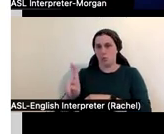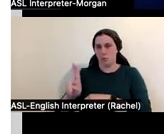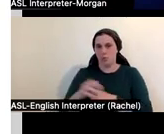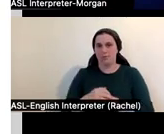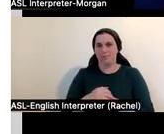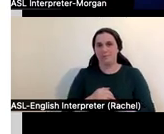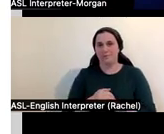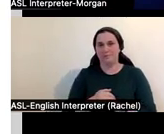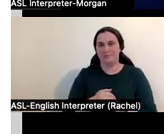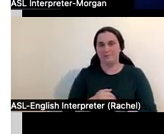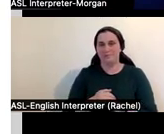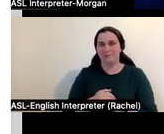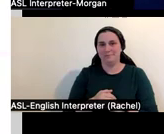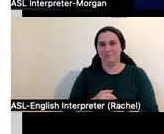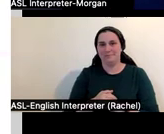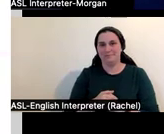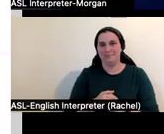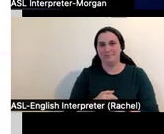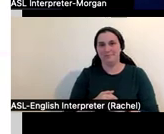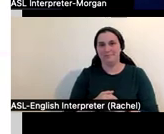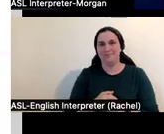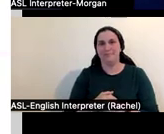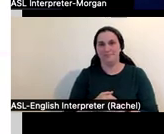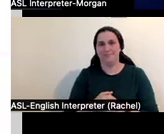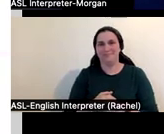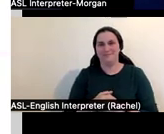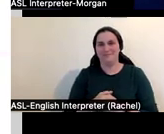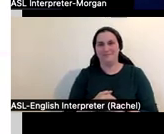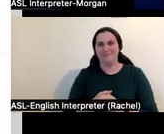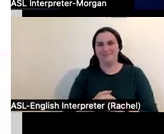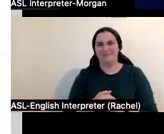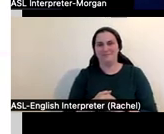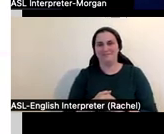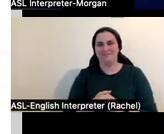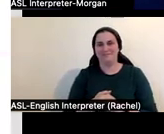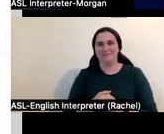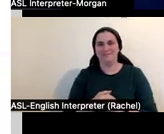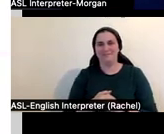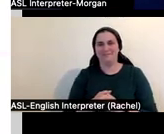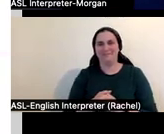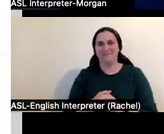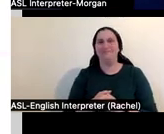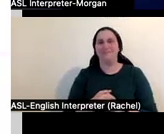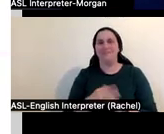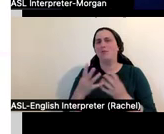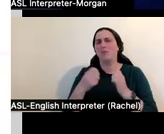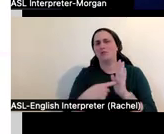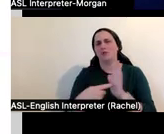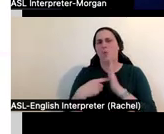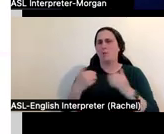and this is already more than basic. I just wanted to show you that we have extra letters. Okay, look at stuff.